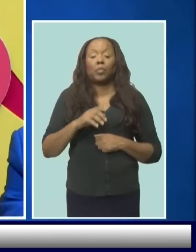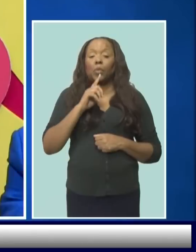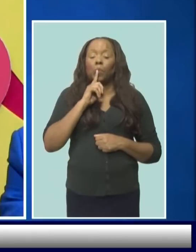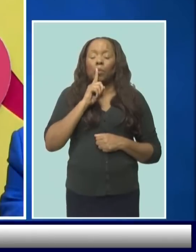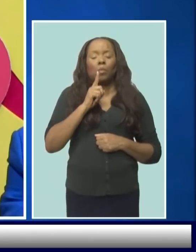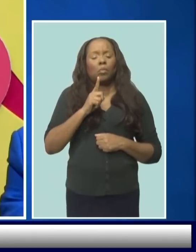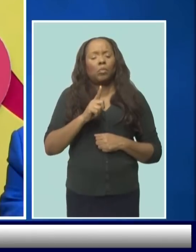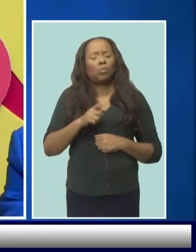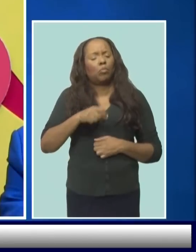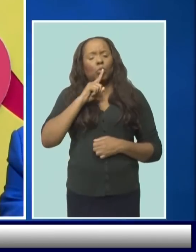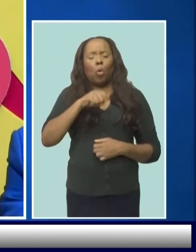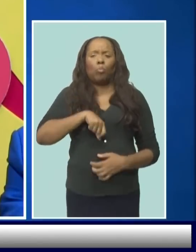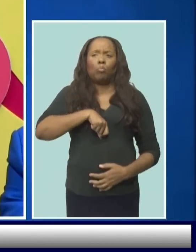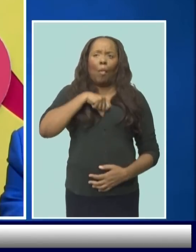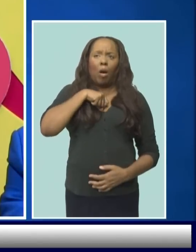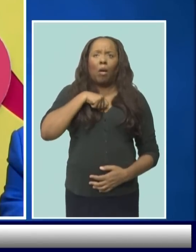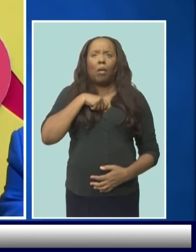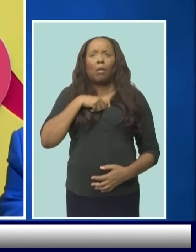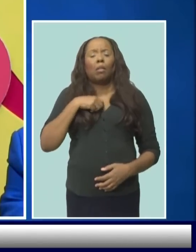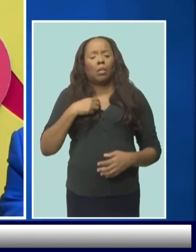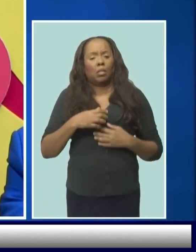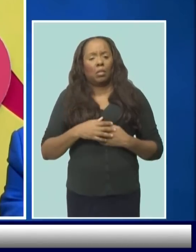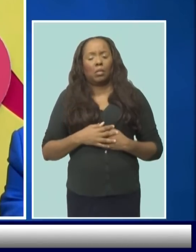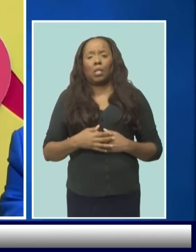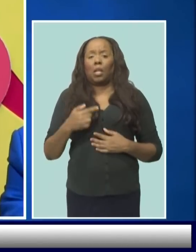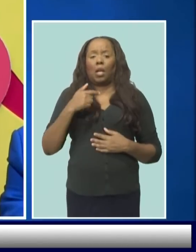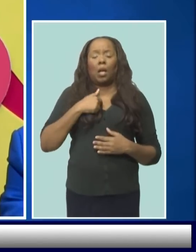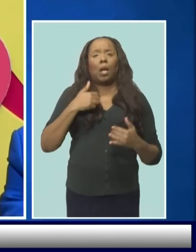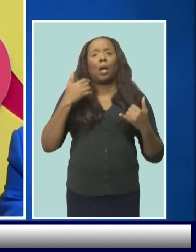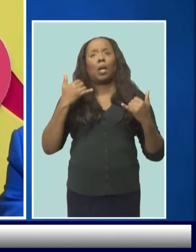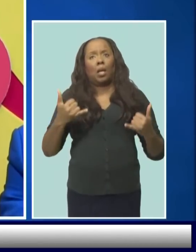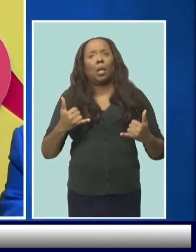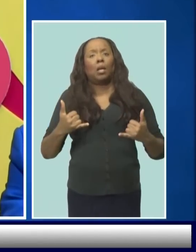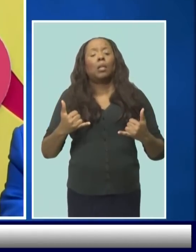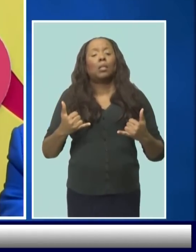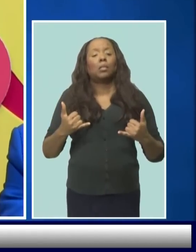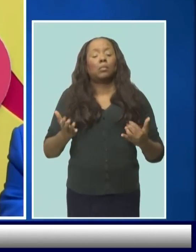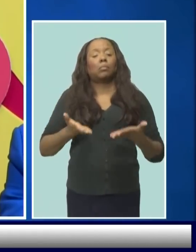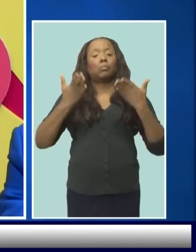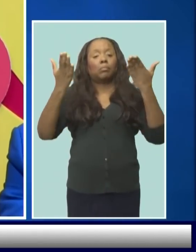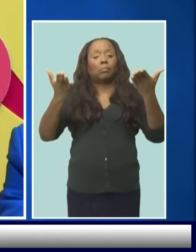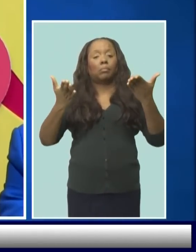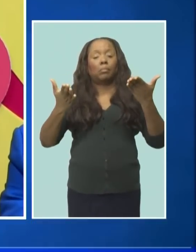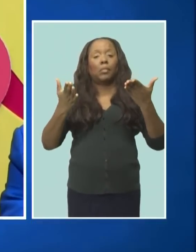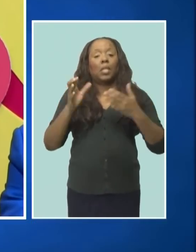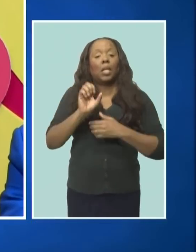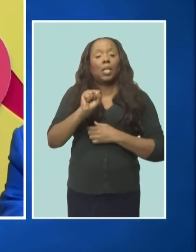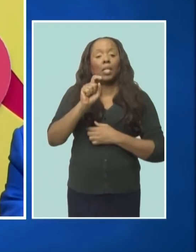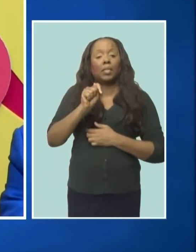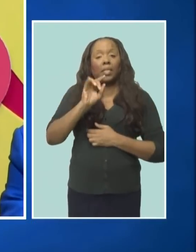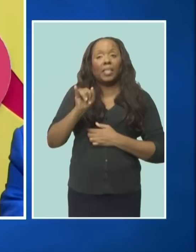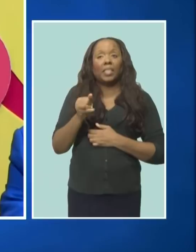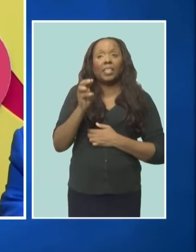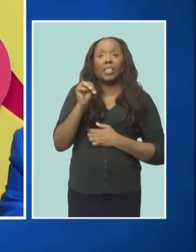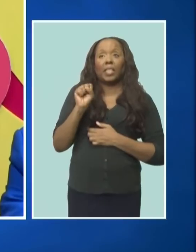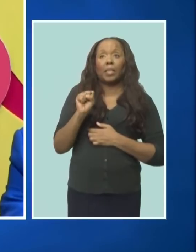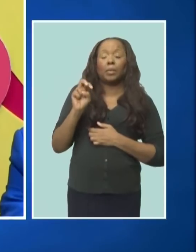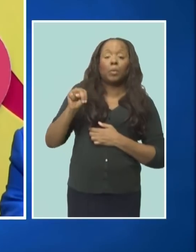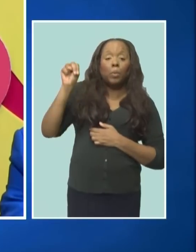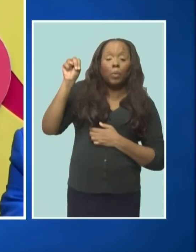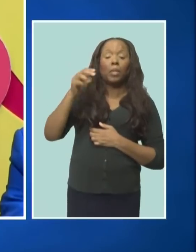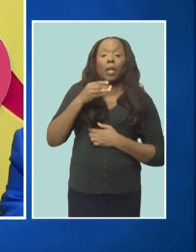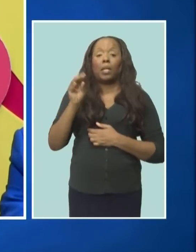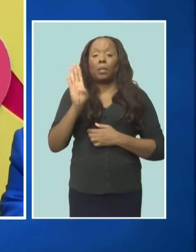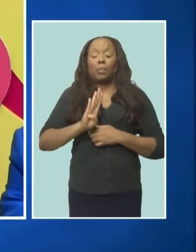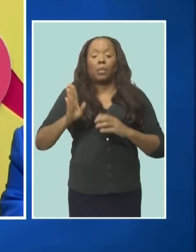that I can confirm not just to the people of St. James North but to the public of Barbados that we are fully